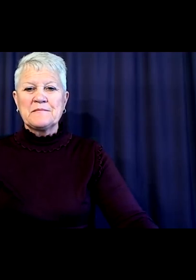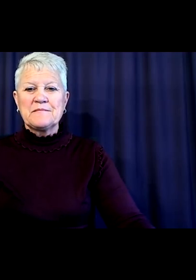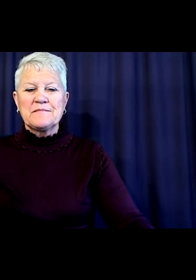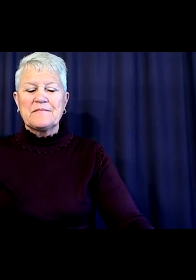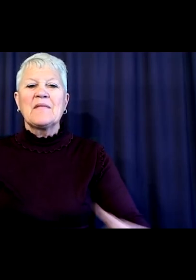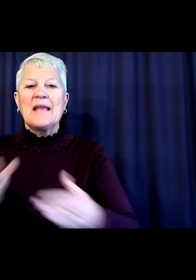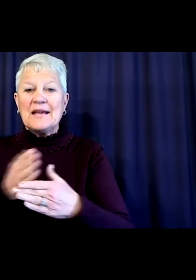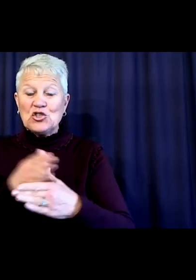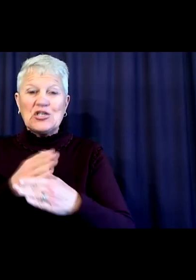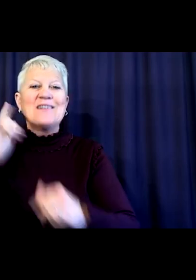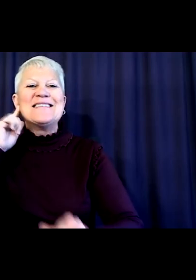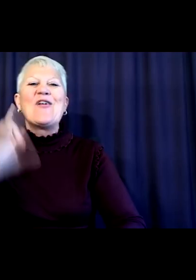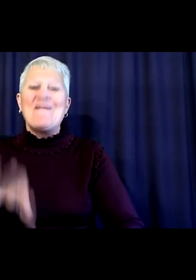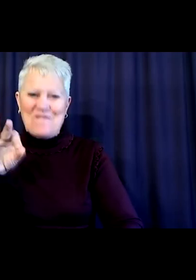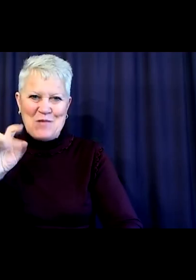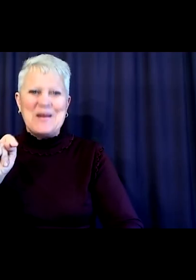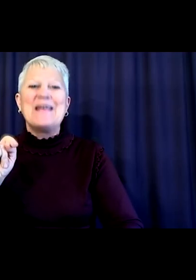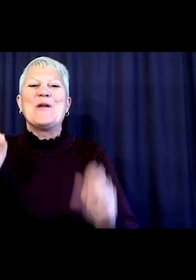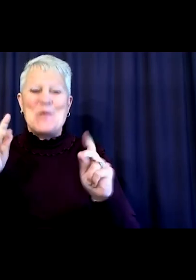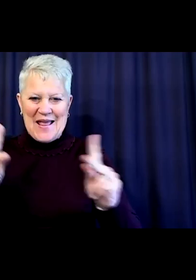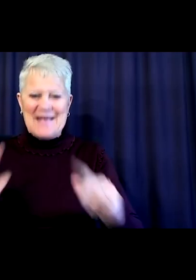Share sound, found it. There you go.